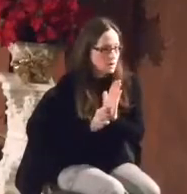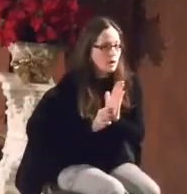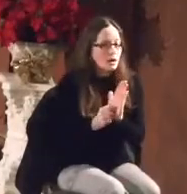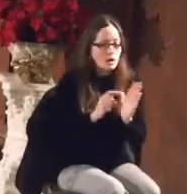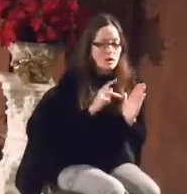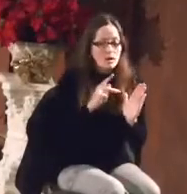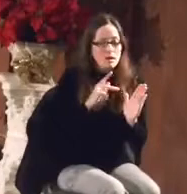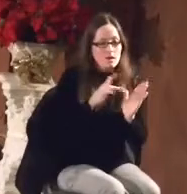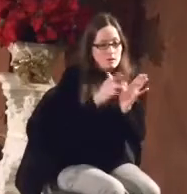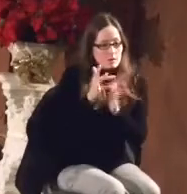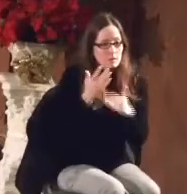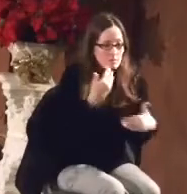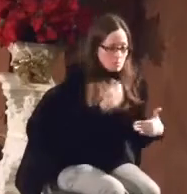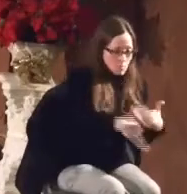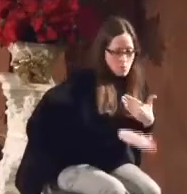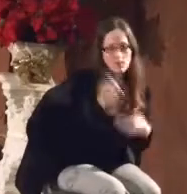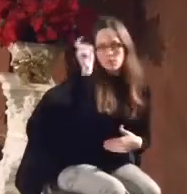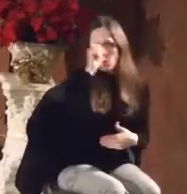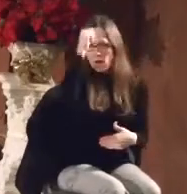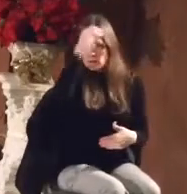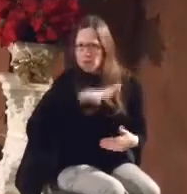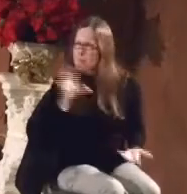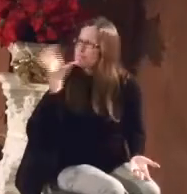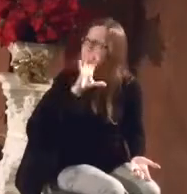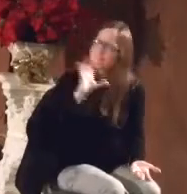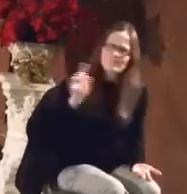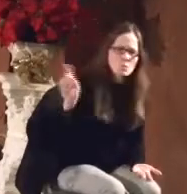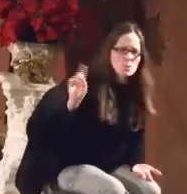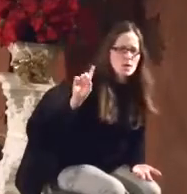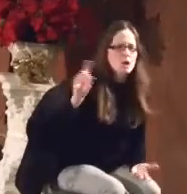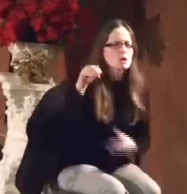for Him. And in Isaiah chapter 9 and verse 6,